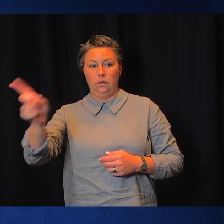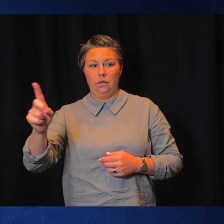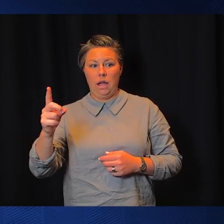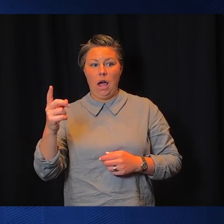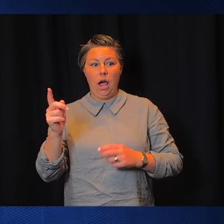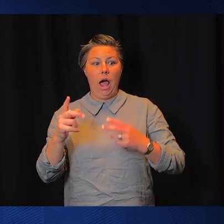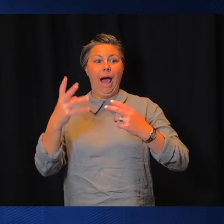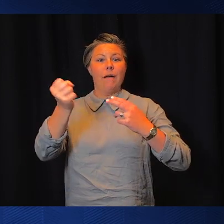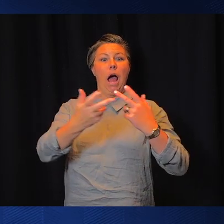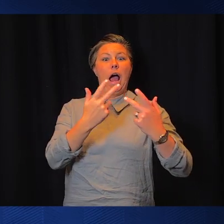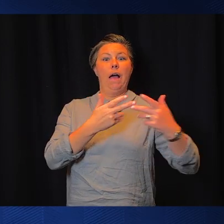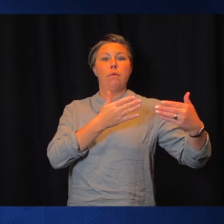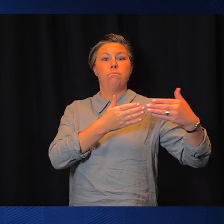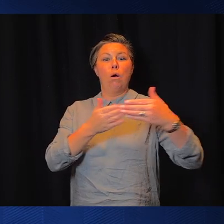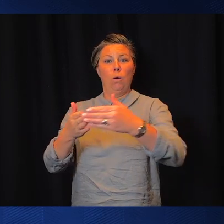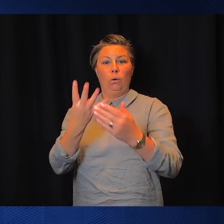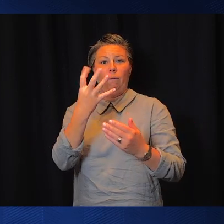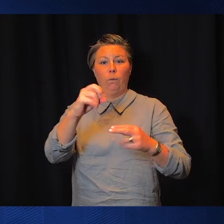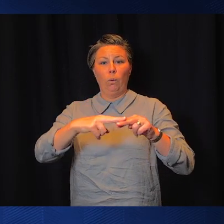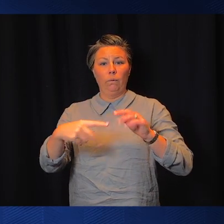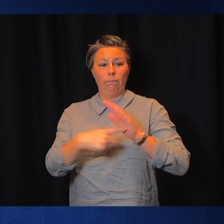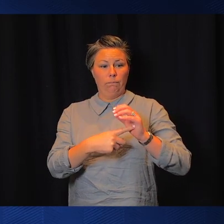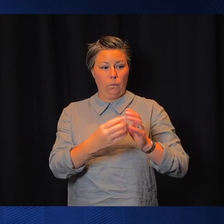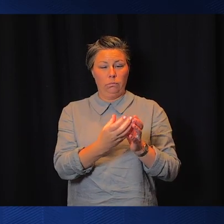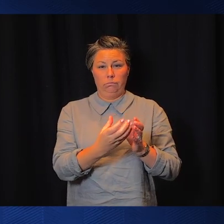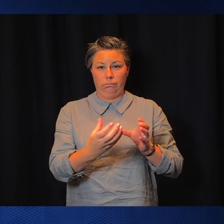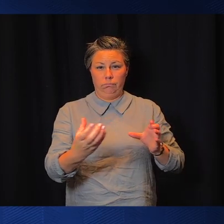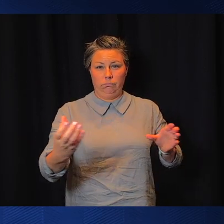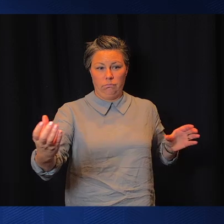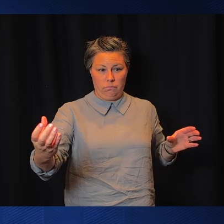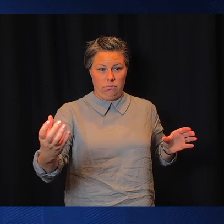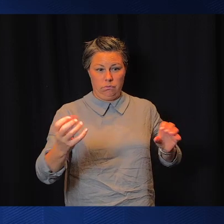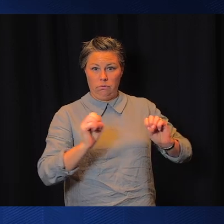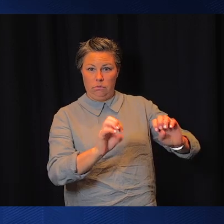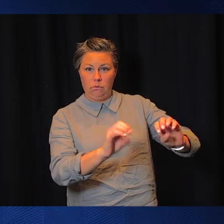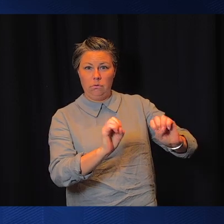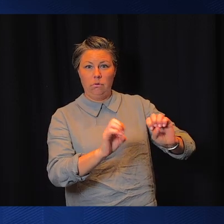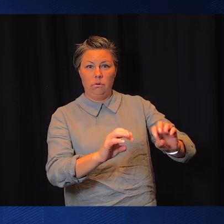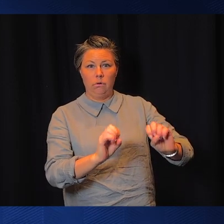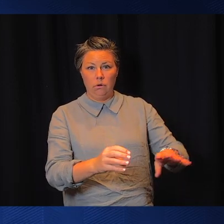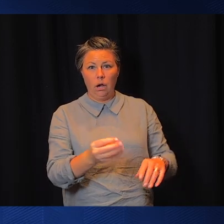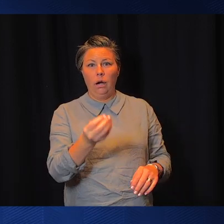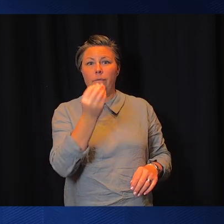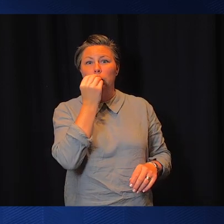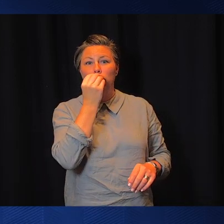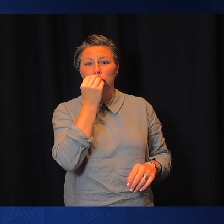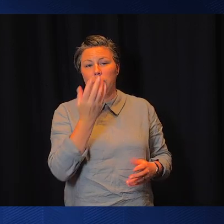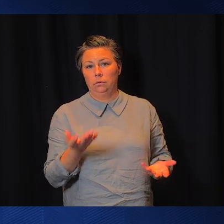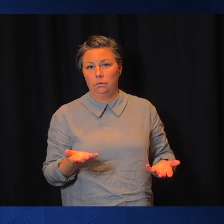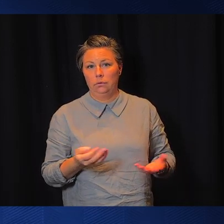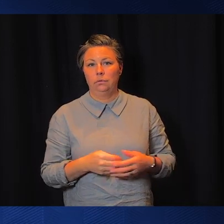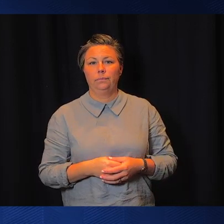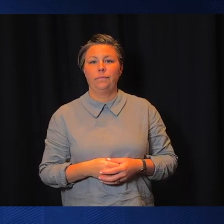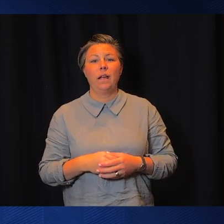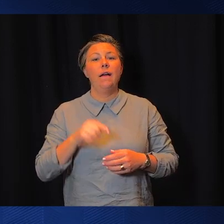It's available for civil society to send their stuff to Tonga. We were prepared for 4 drums. Yeah? Fiji